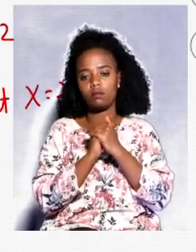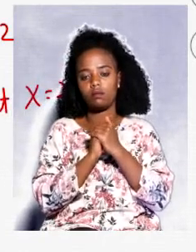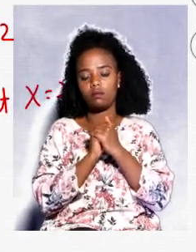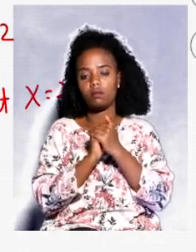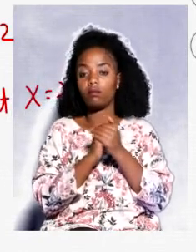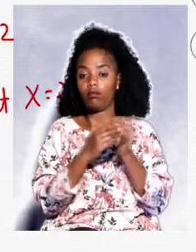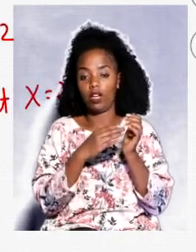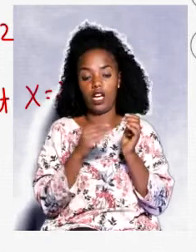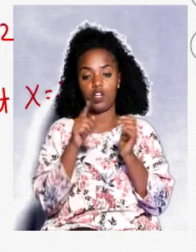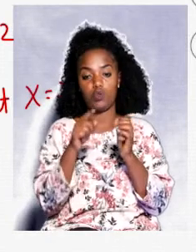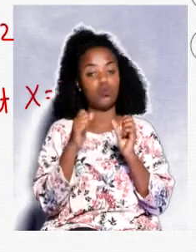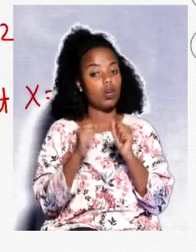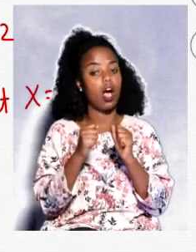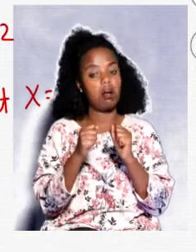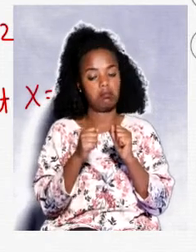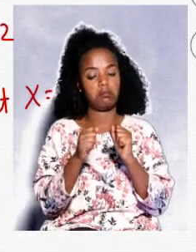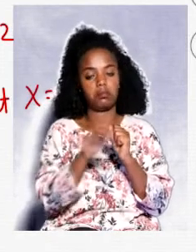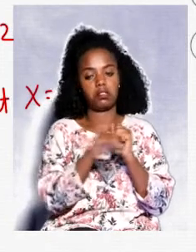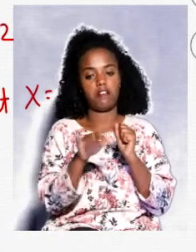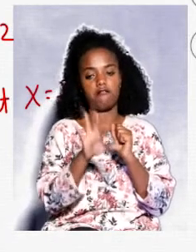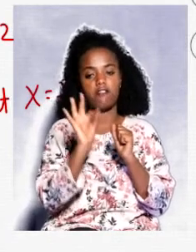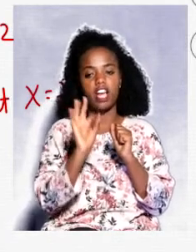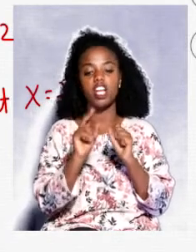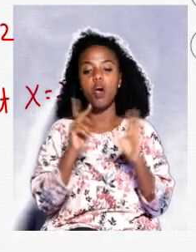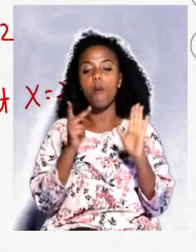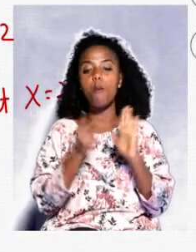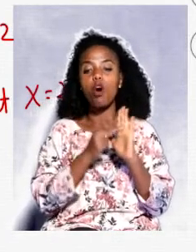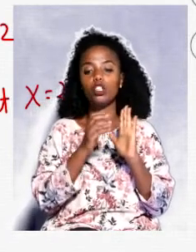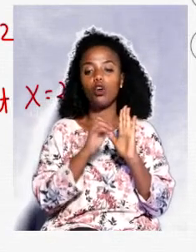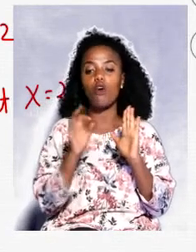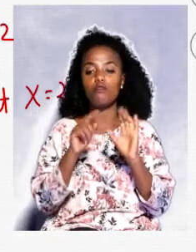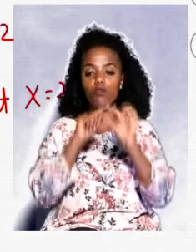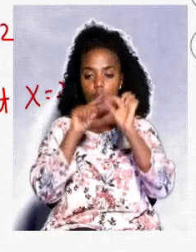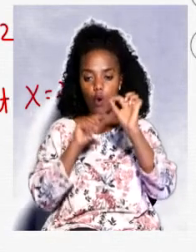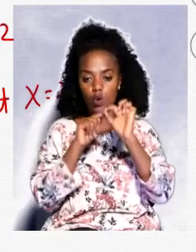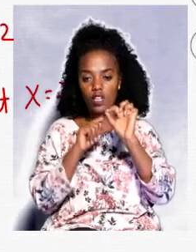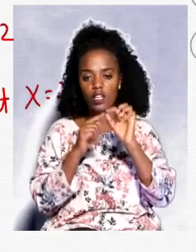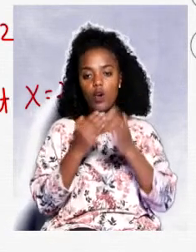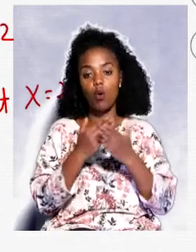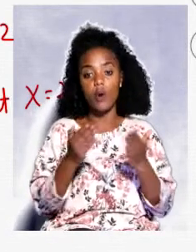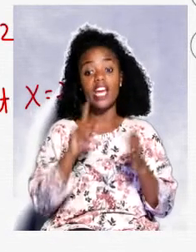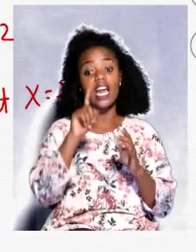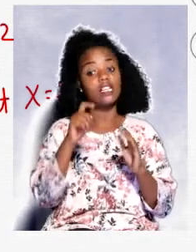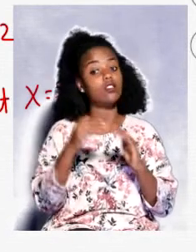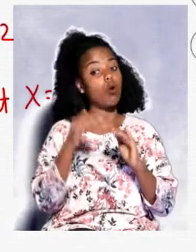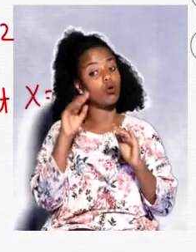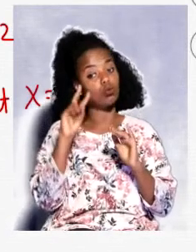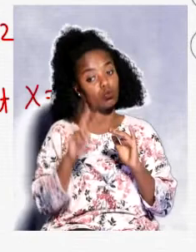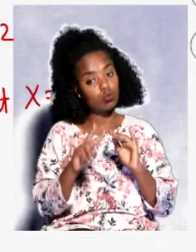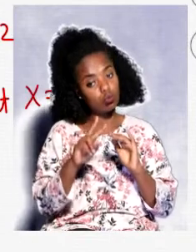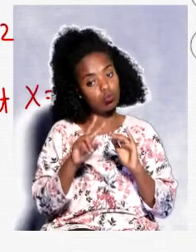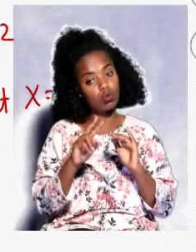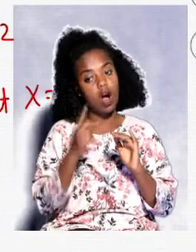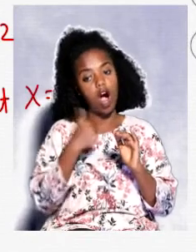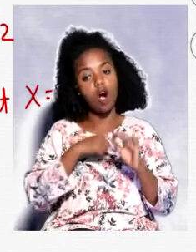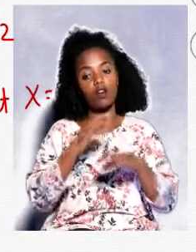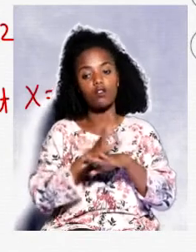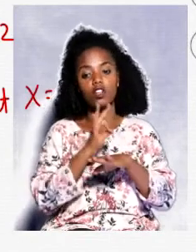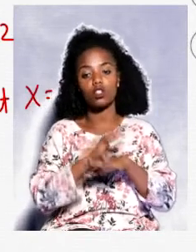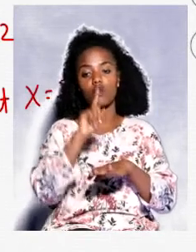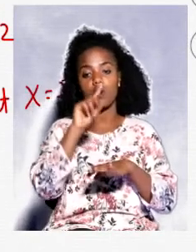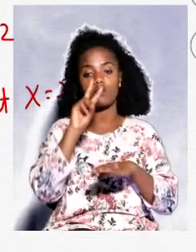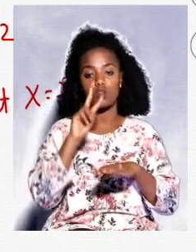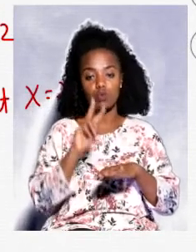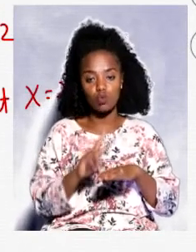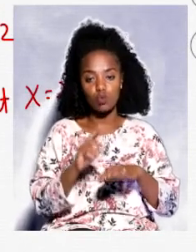And you can also find the point of whole when x is 2. Our function is 1 over 2 plus 1